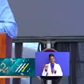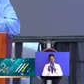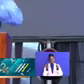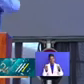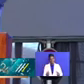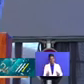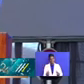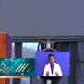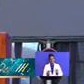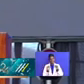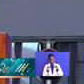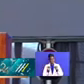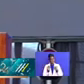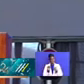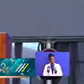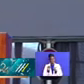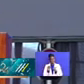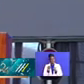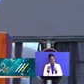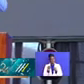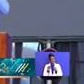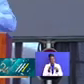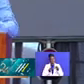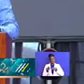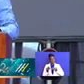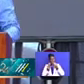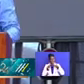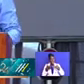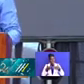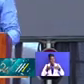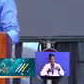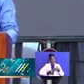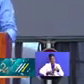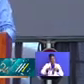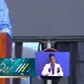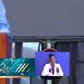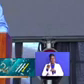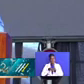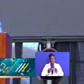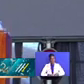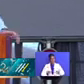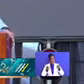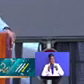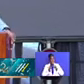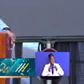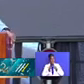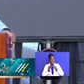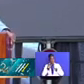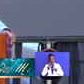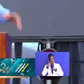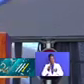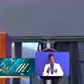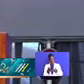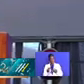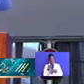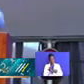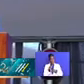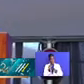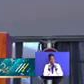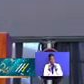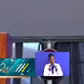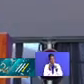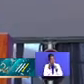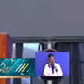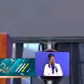decide how far you can go in life Regional auor can decide if you will